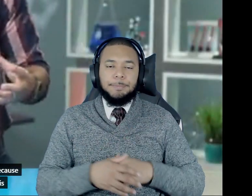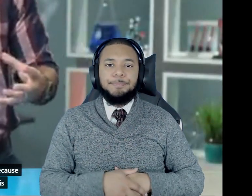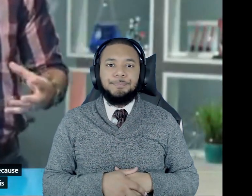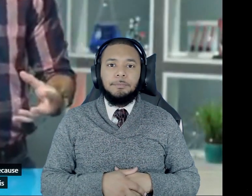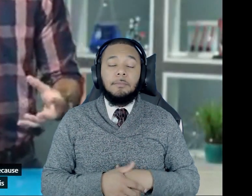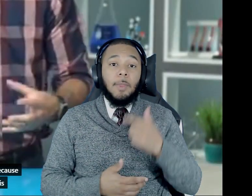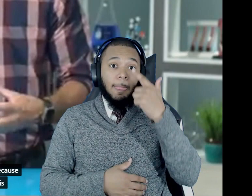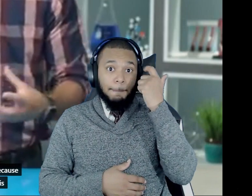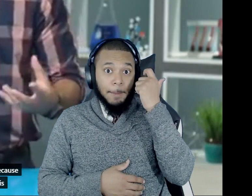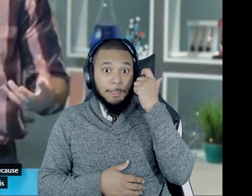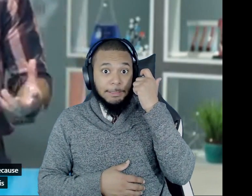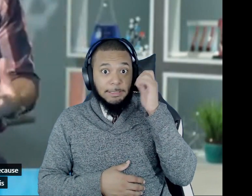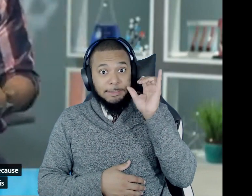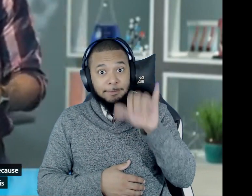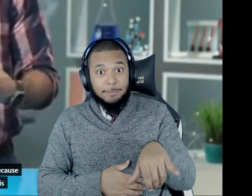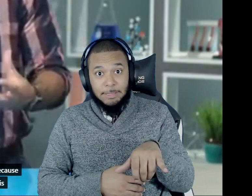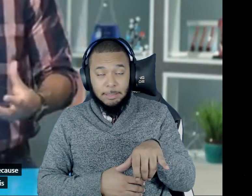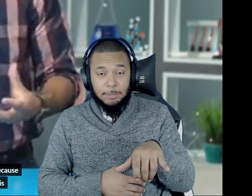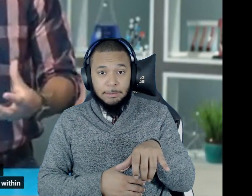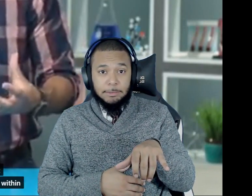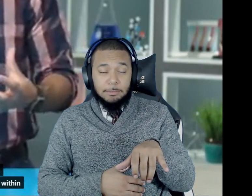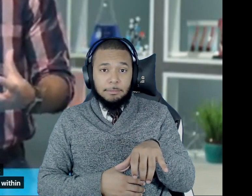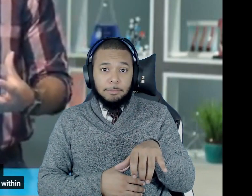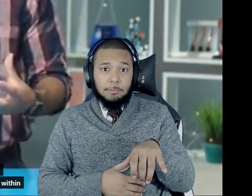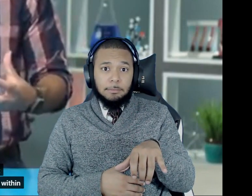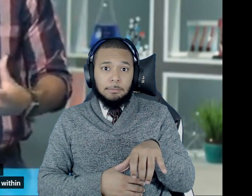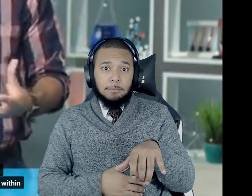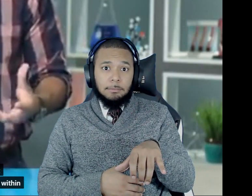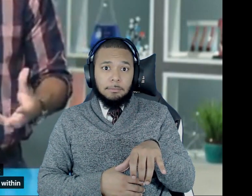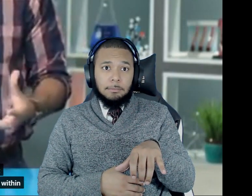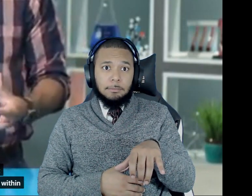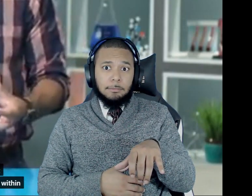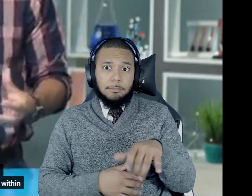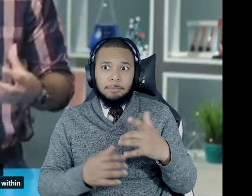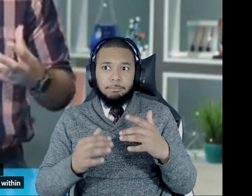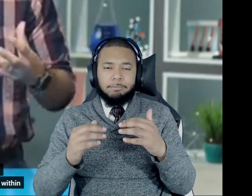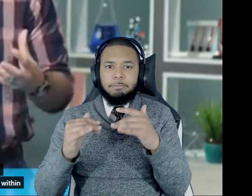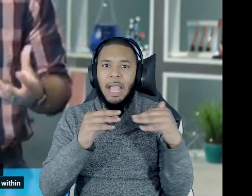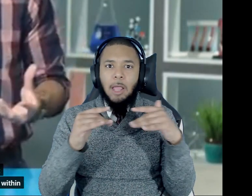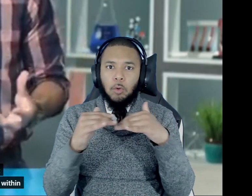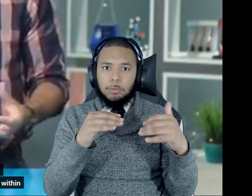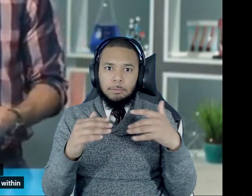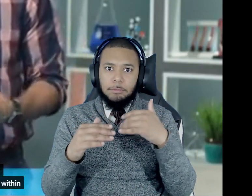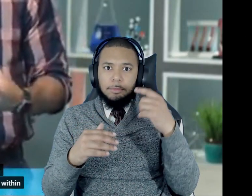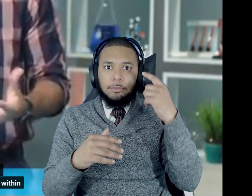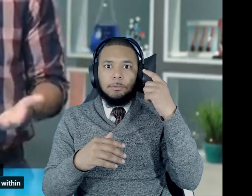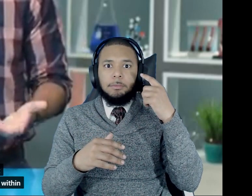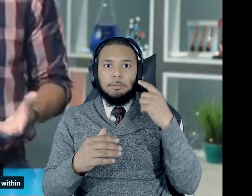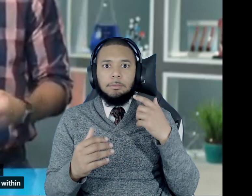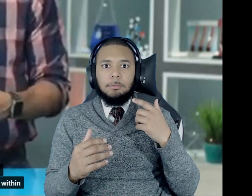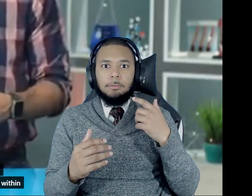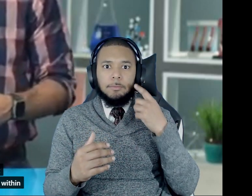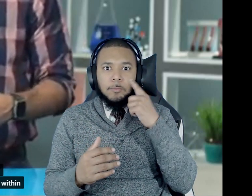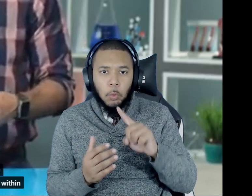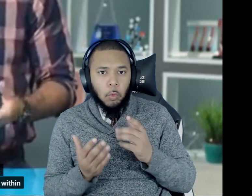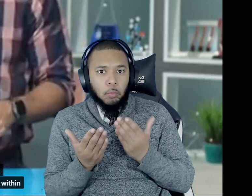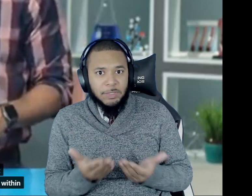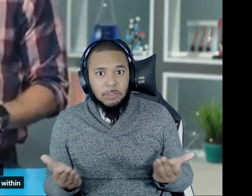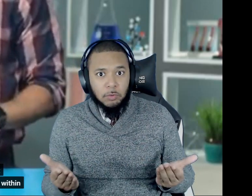because of that, this resource and this battle for resources is what really kind of creates